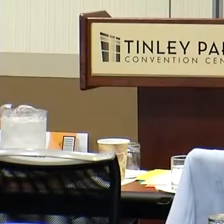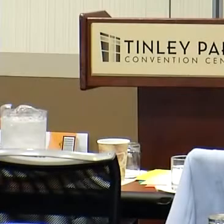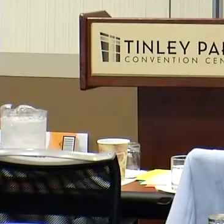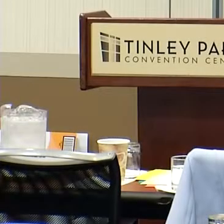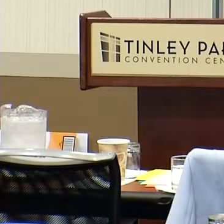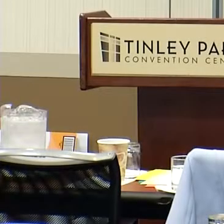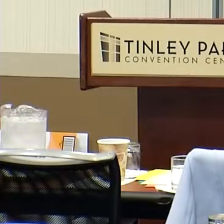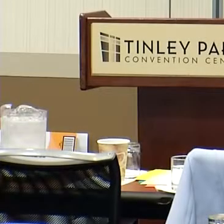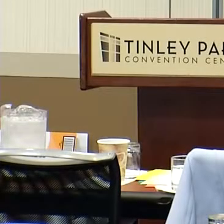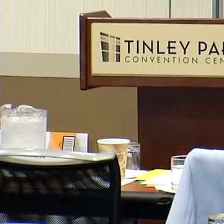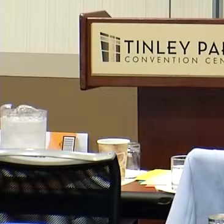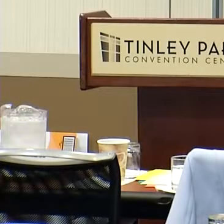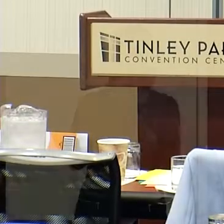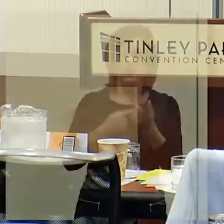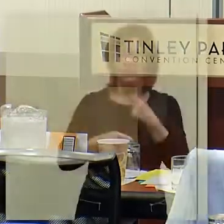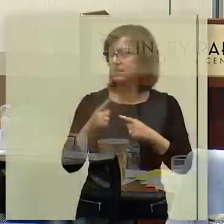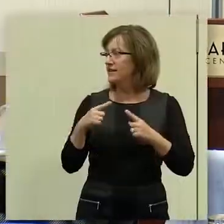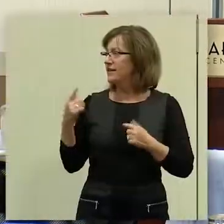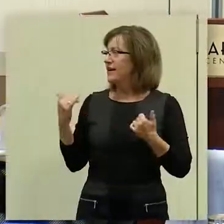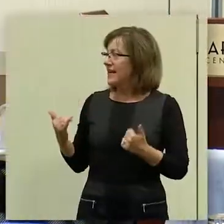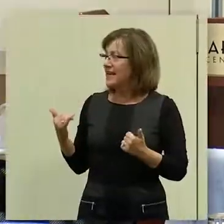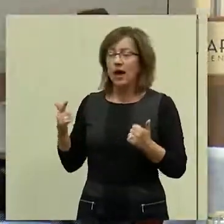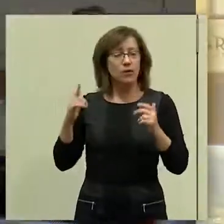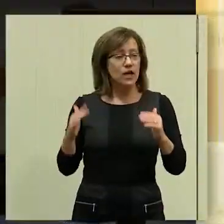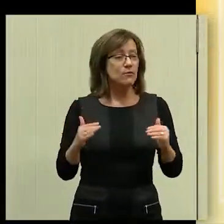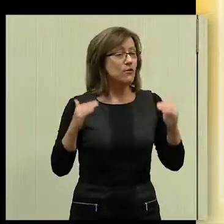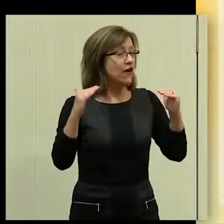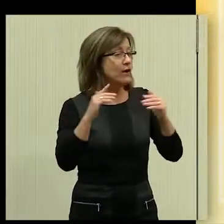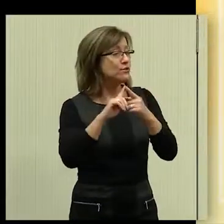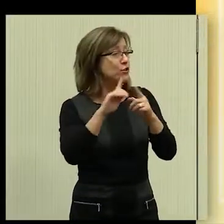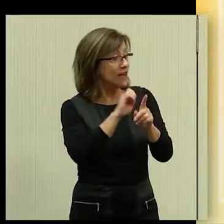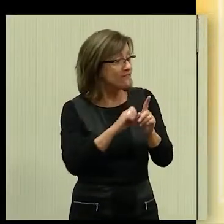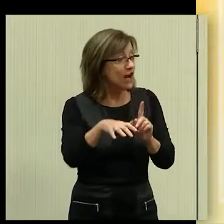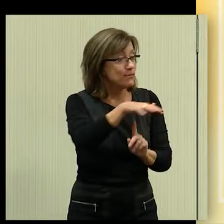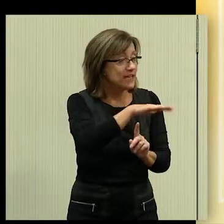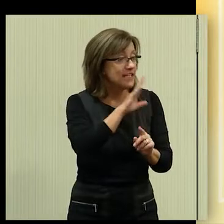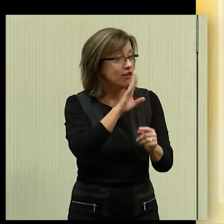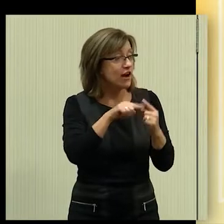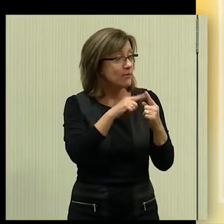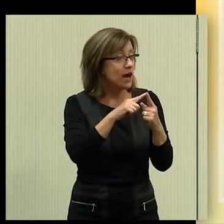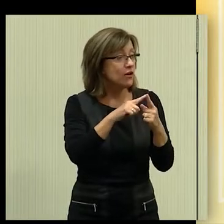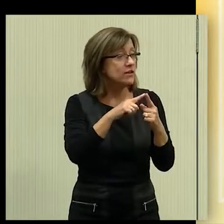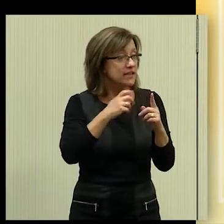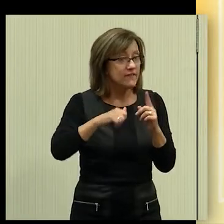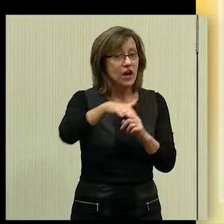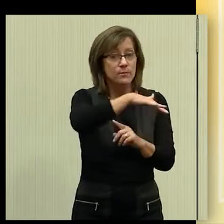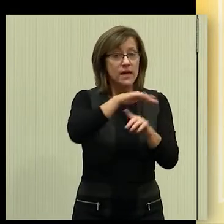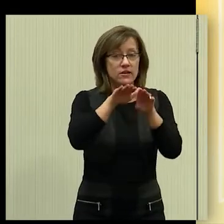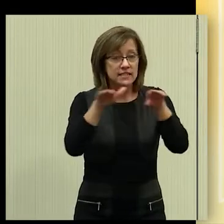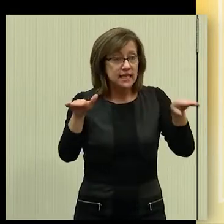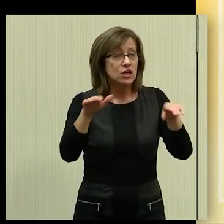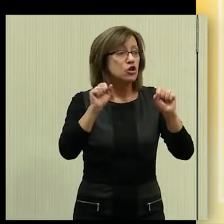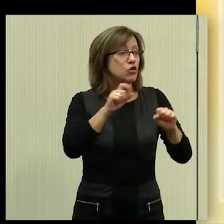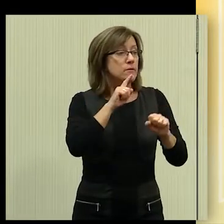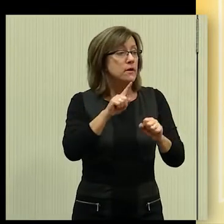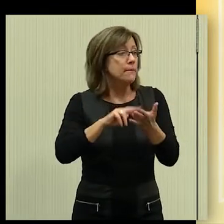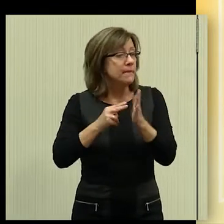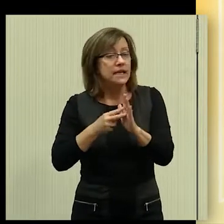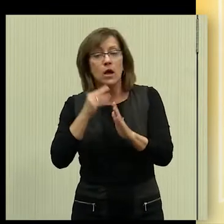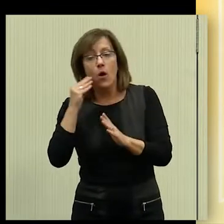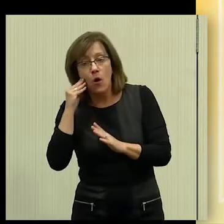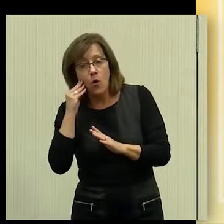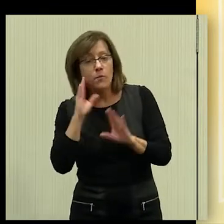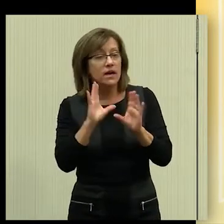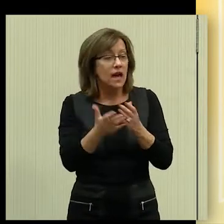Okay, so now we're going to move up to environments and talk about the environmental tier. And that can mean home environments,